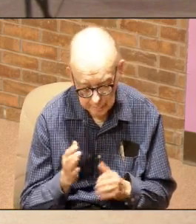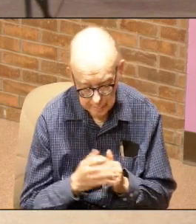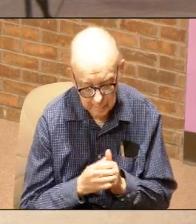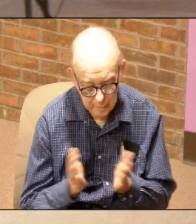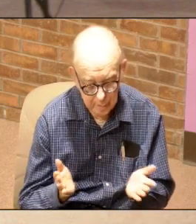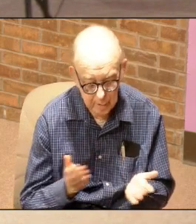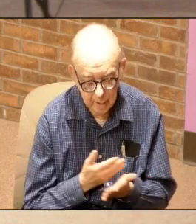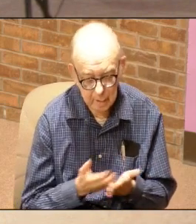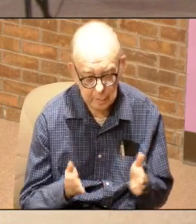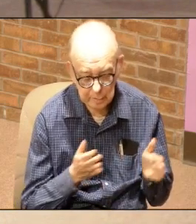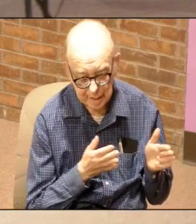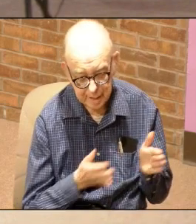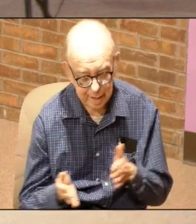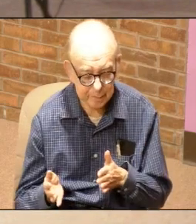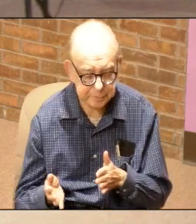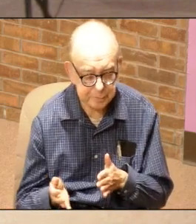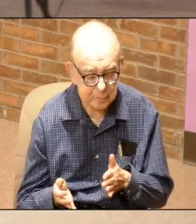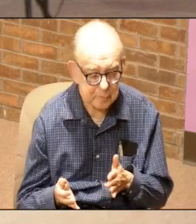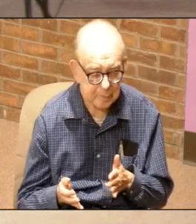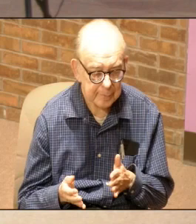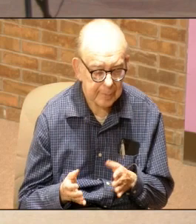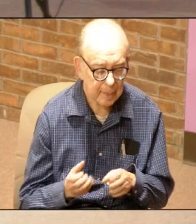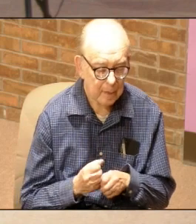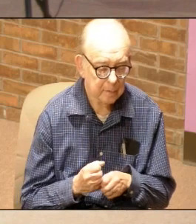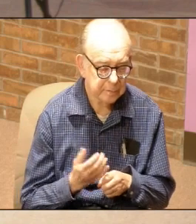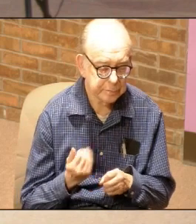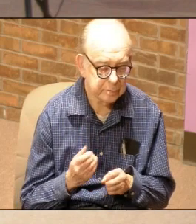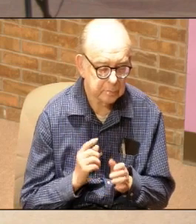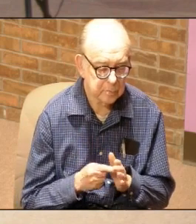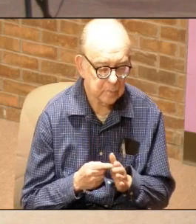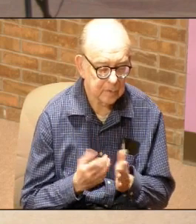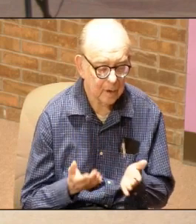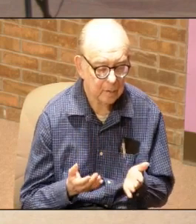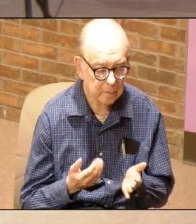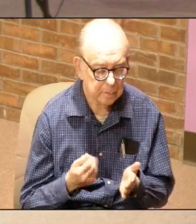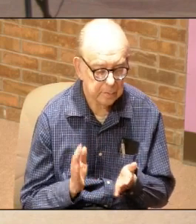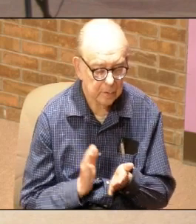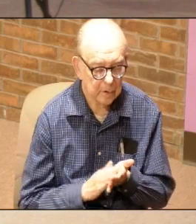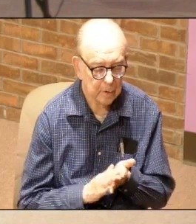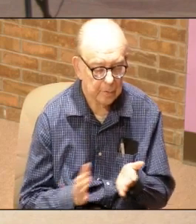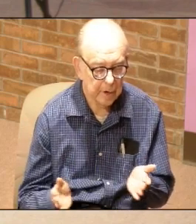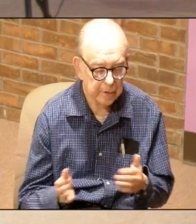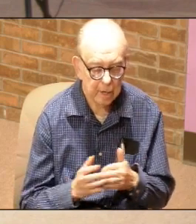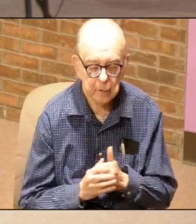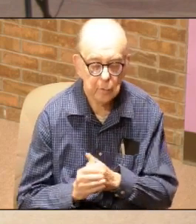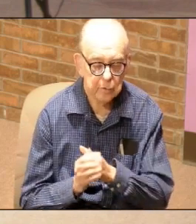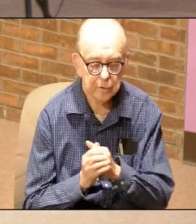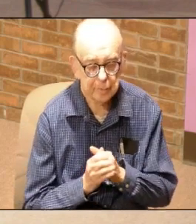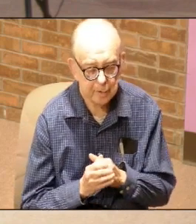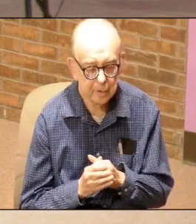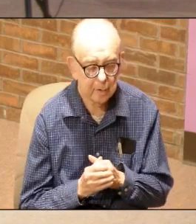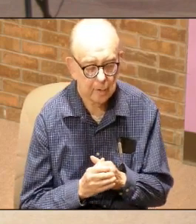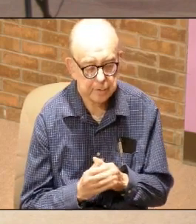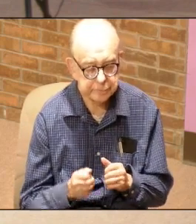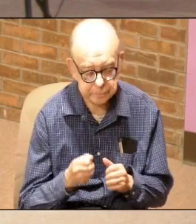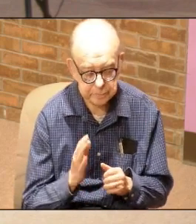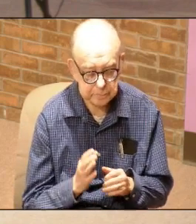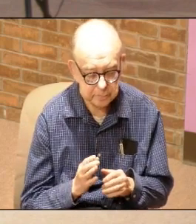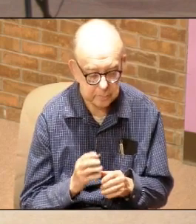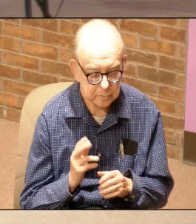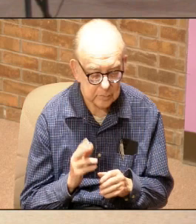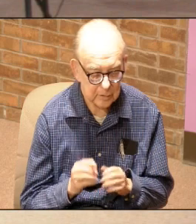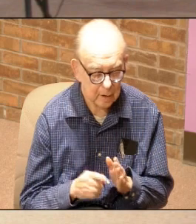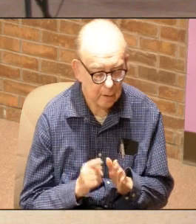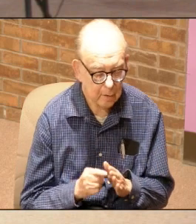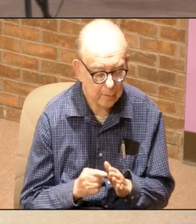We've got this thing planned out. I've got 15 minutes for praise and worship. God, you've got about 30